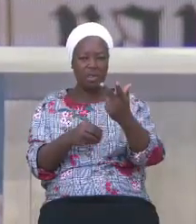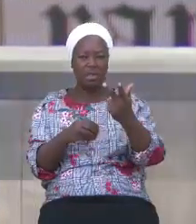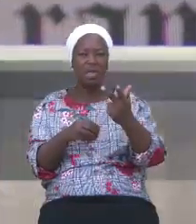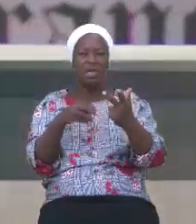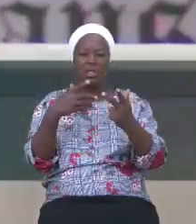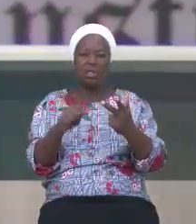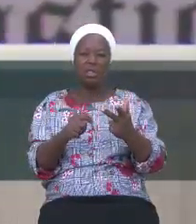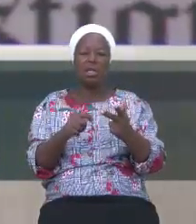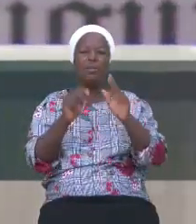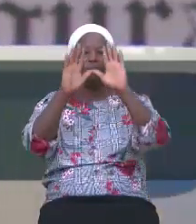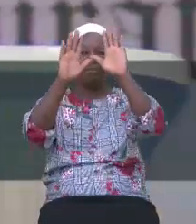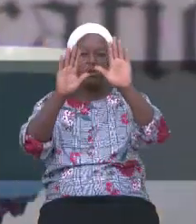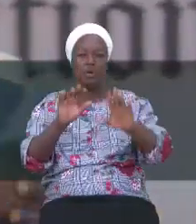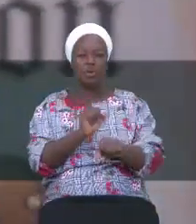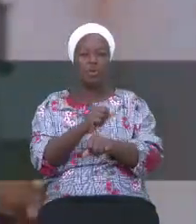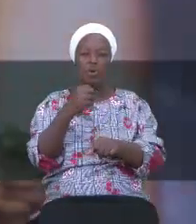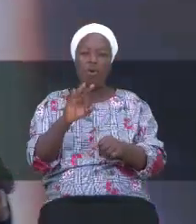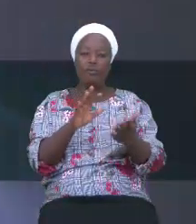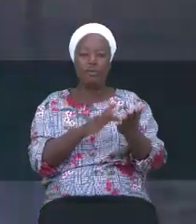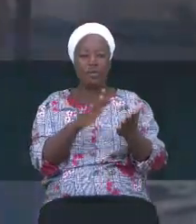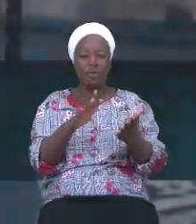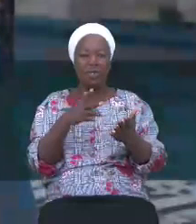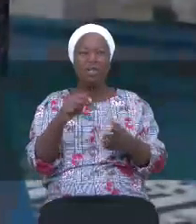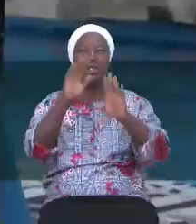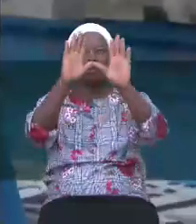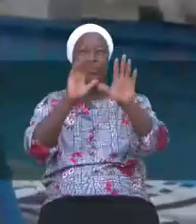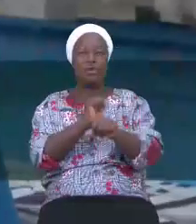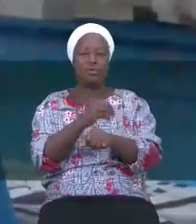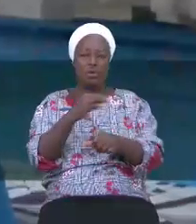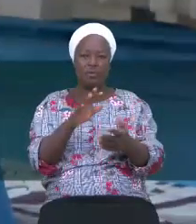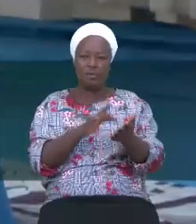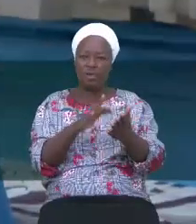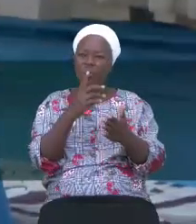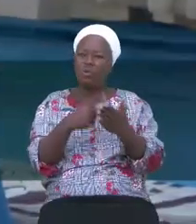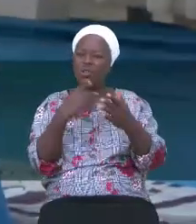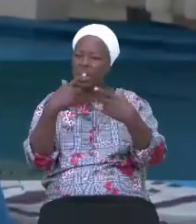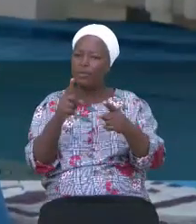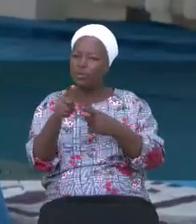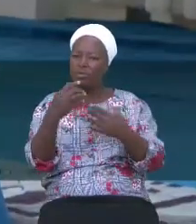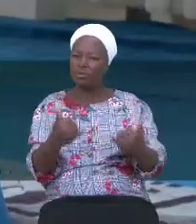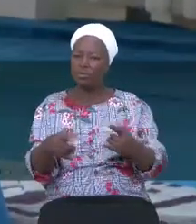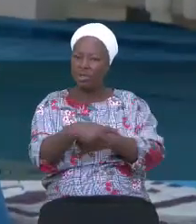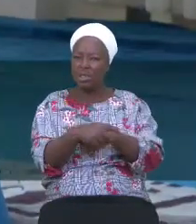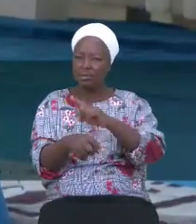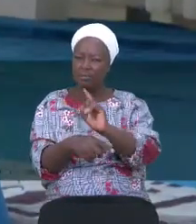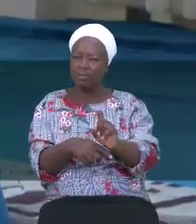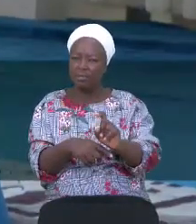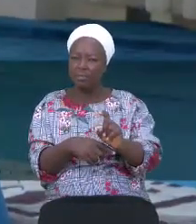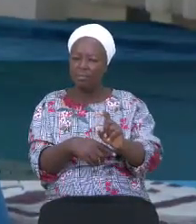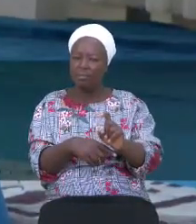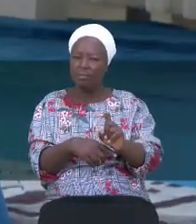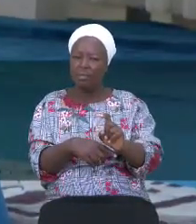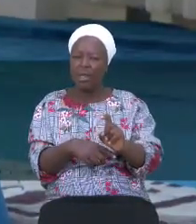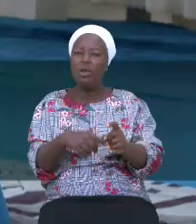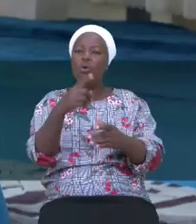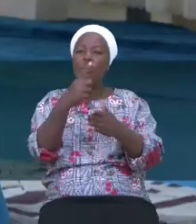glory. The miracle of glory. What's happening to you today? I